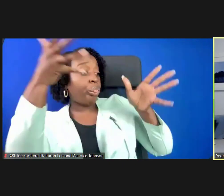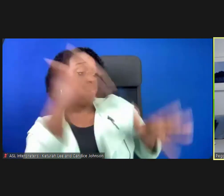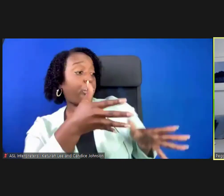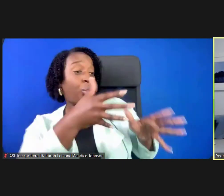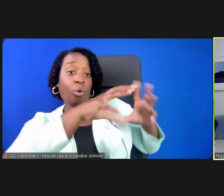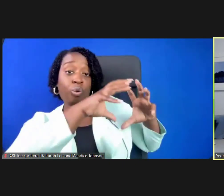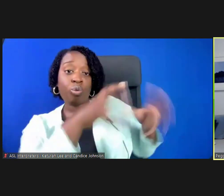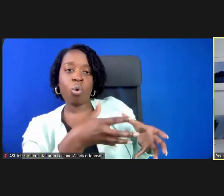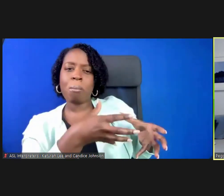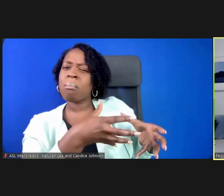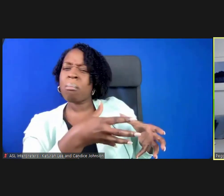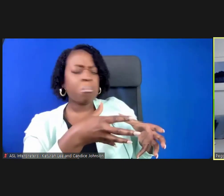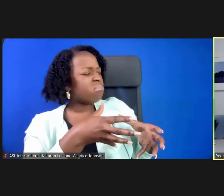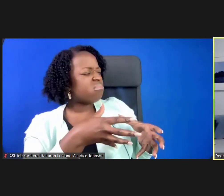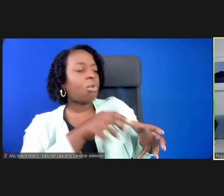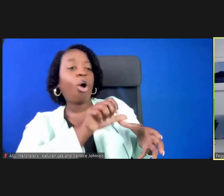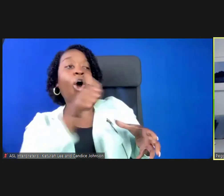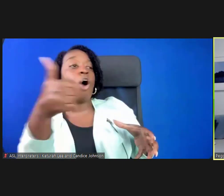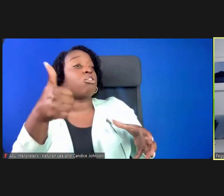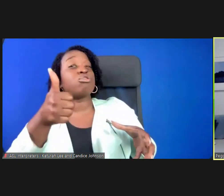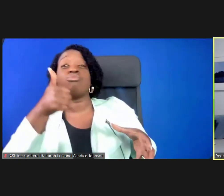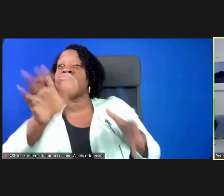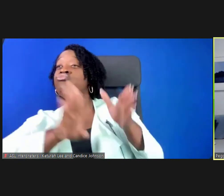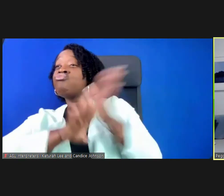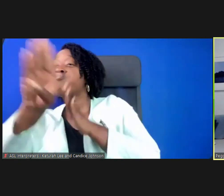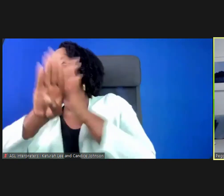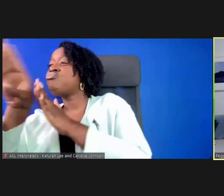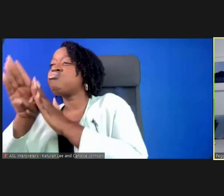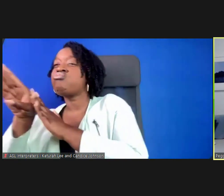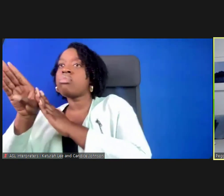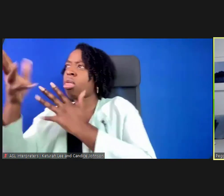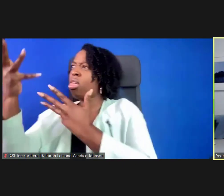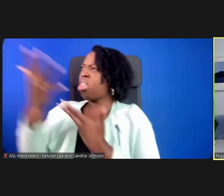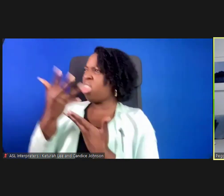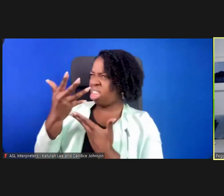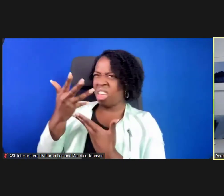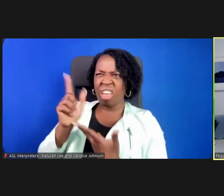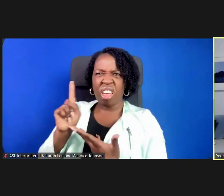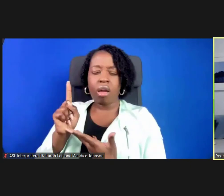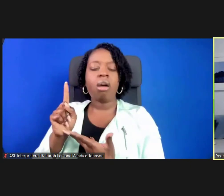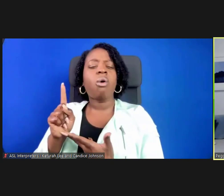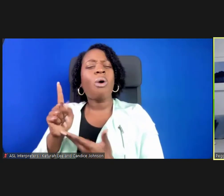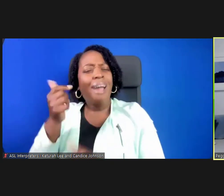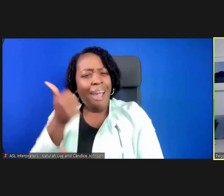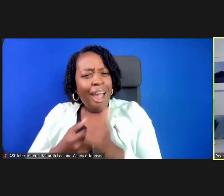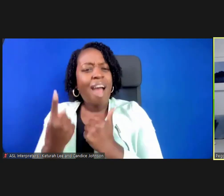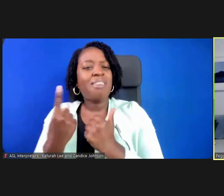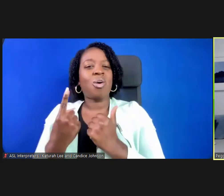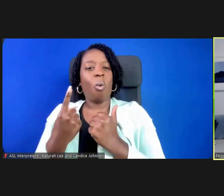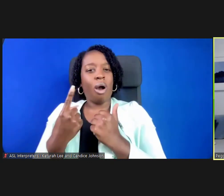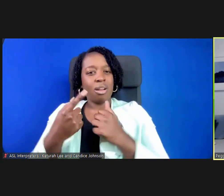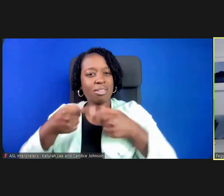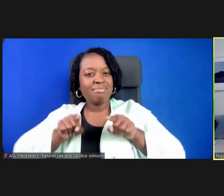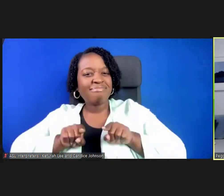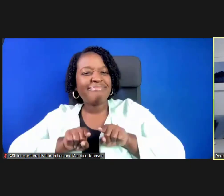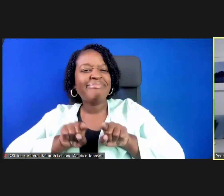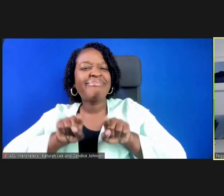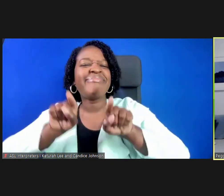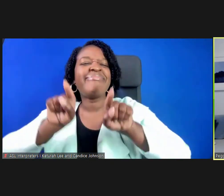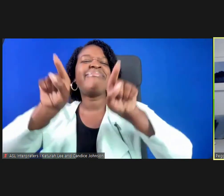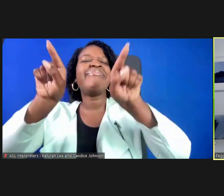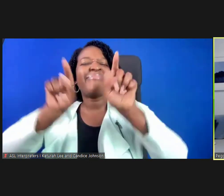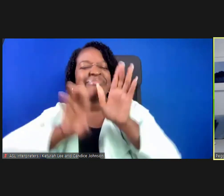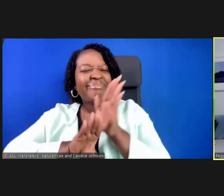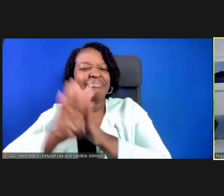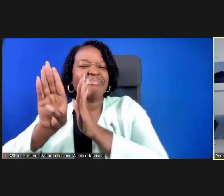see that this is a need and it's possible. On behalf of everyone and the team at the